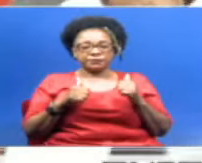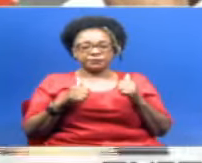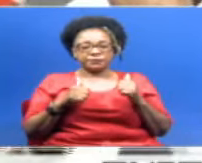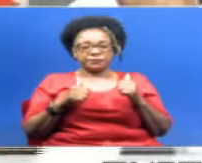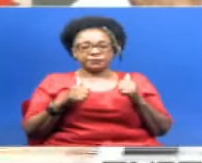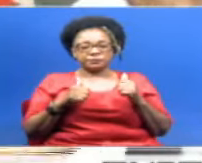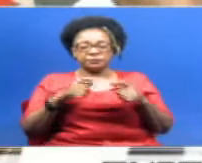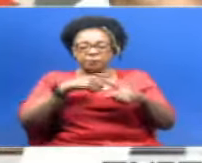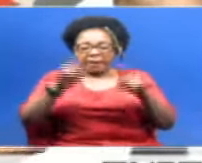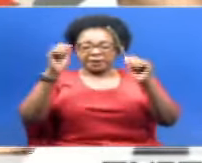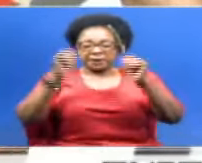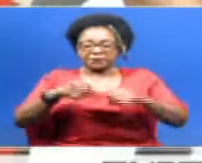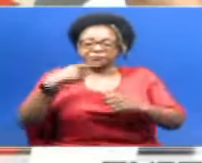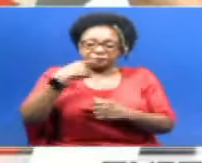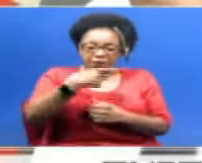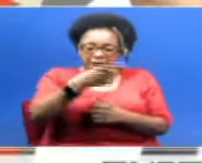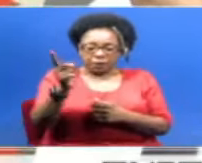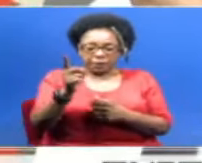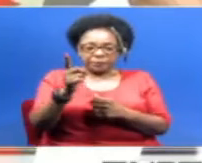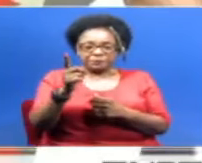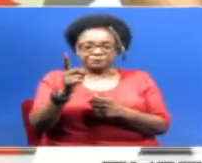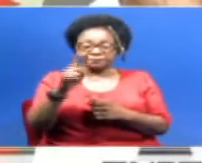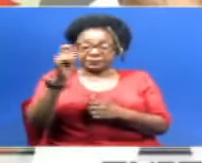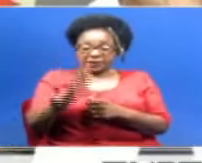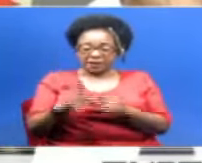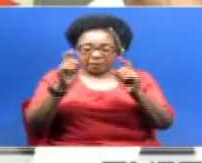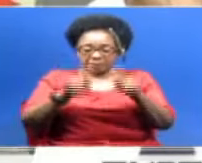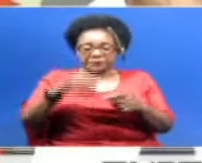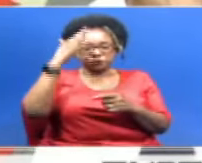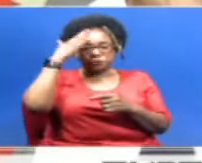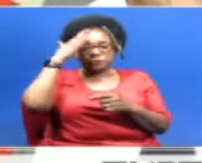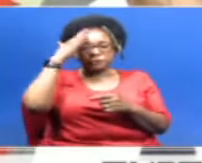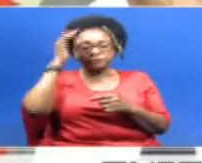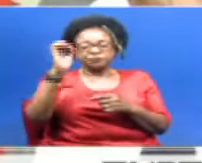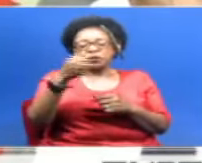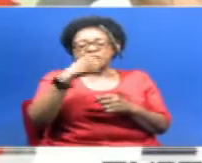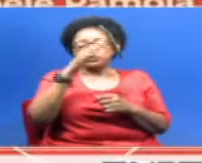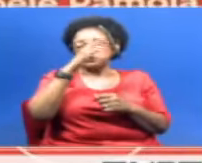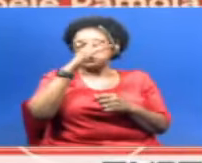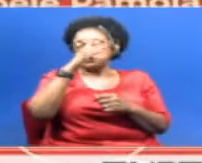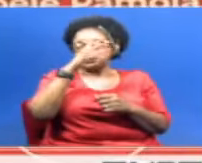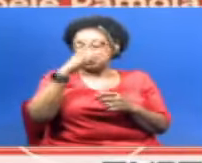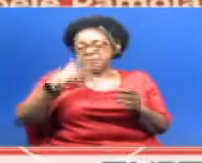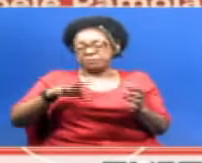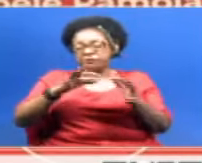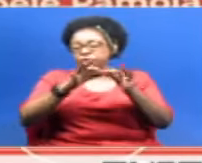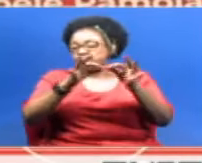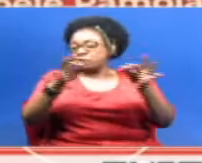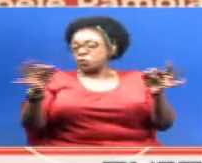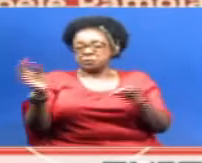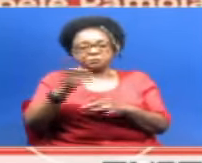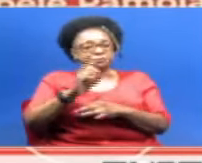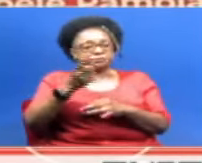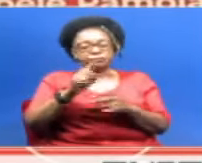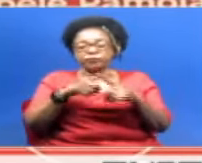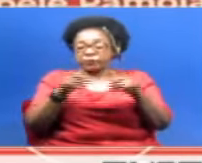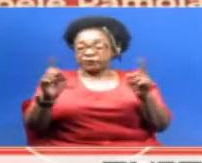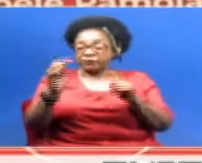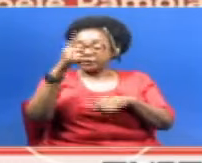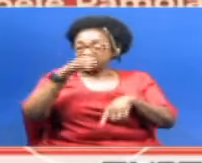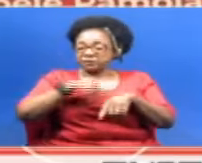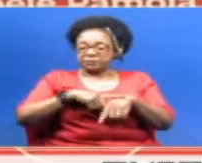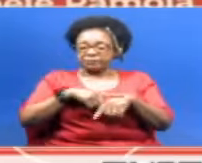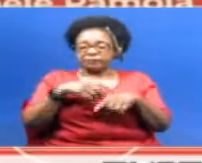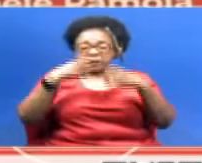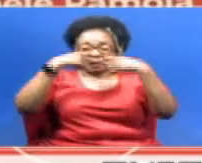But I can tell you, and our Kenya pia wajue, hawezi kaa pale umedanganya watu for too long. Though it is the first time for Karua and Kioni through